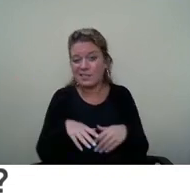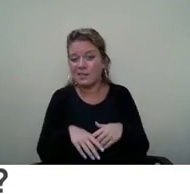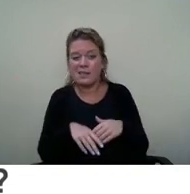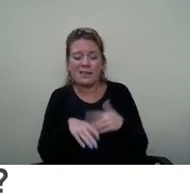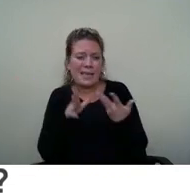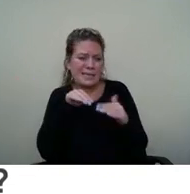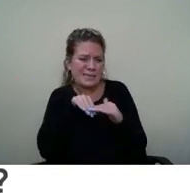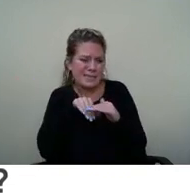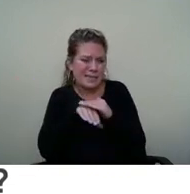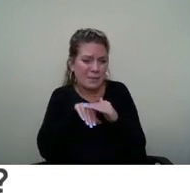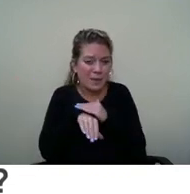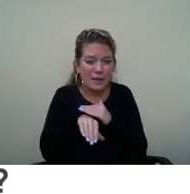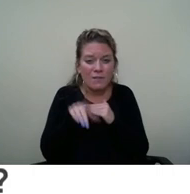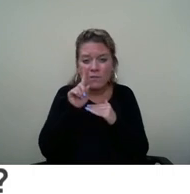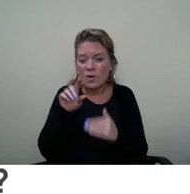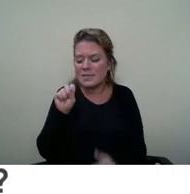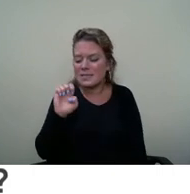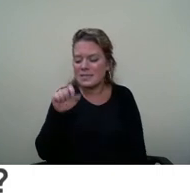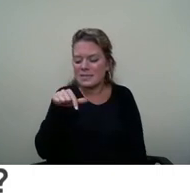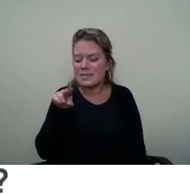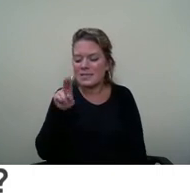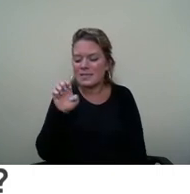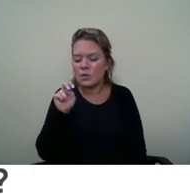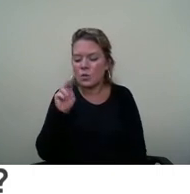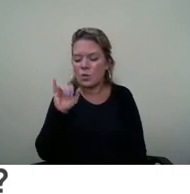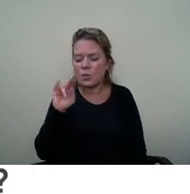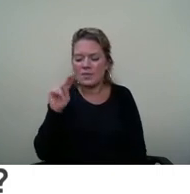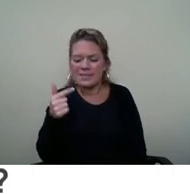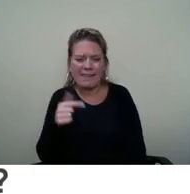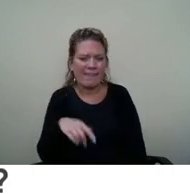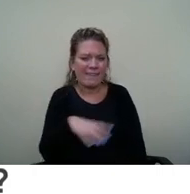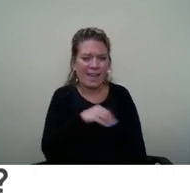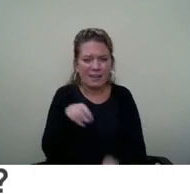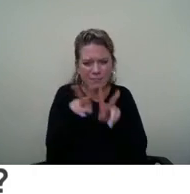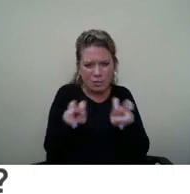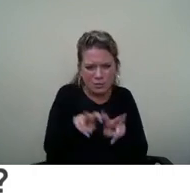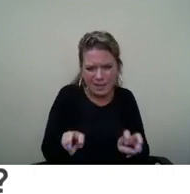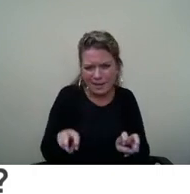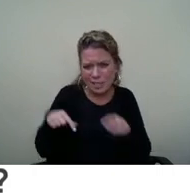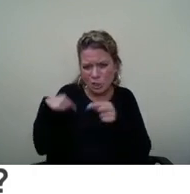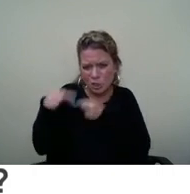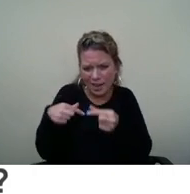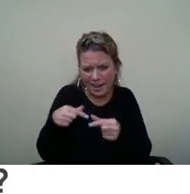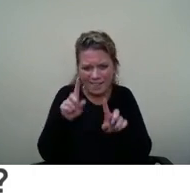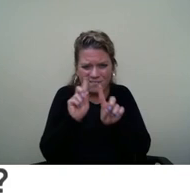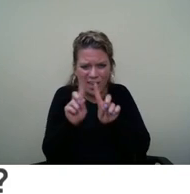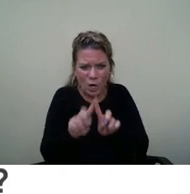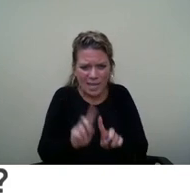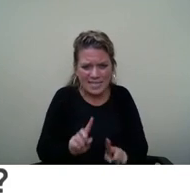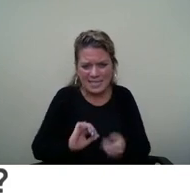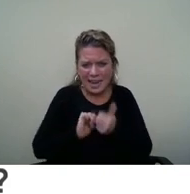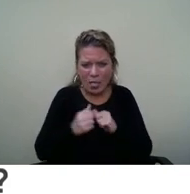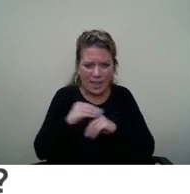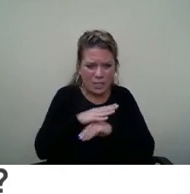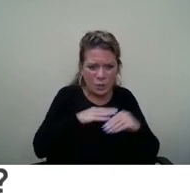and understanding sort of all of these genetic variants and how they could interplay and induce any sort of